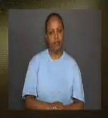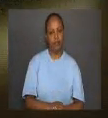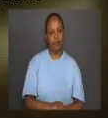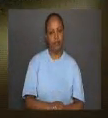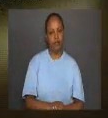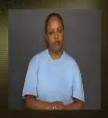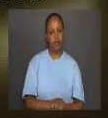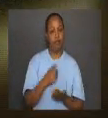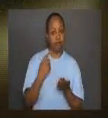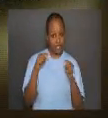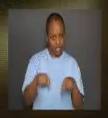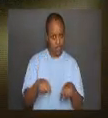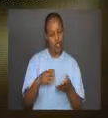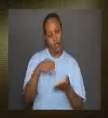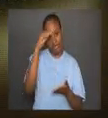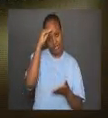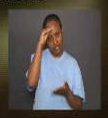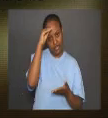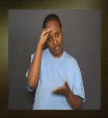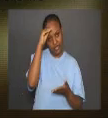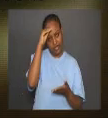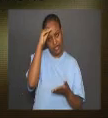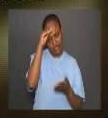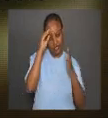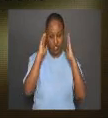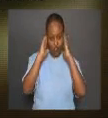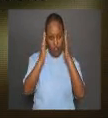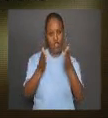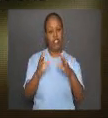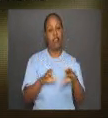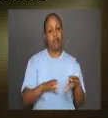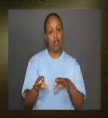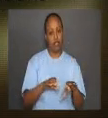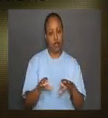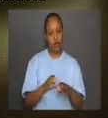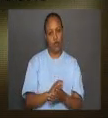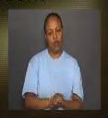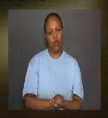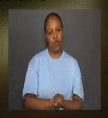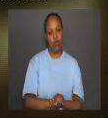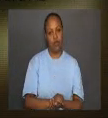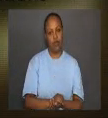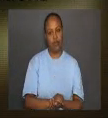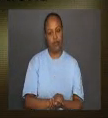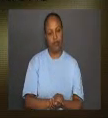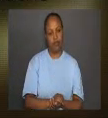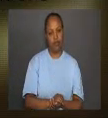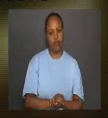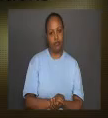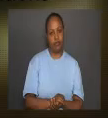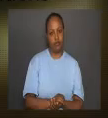In this lesson, we will turn our attention to the relationship